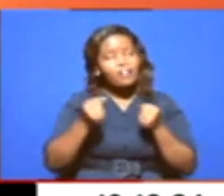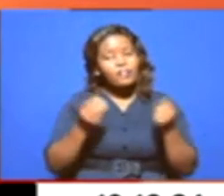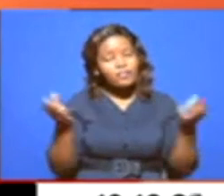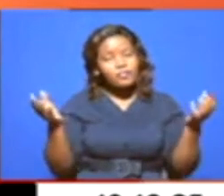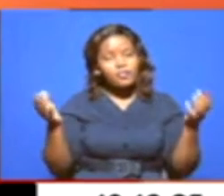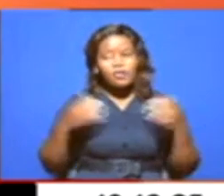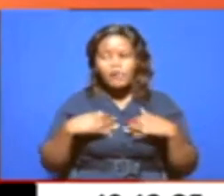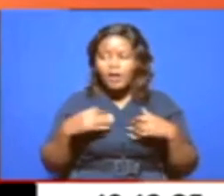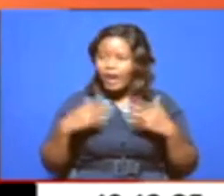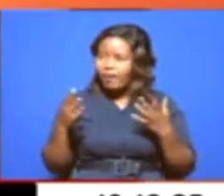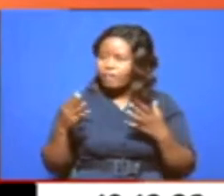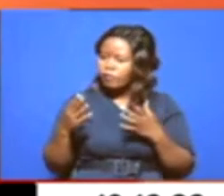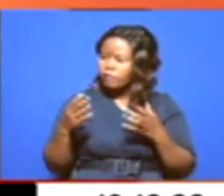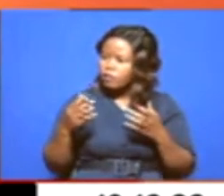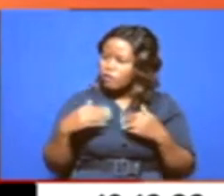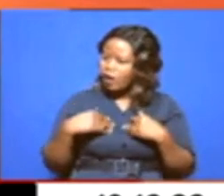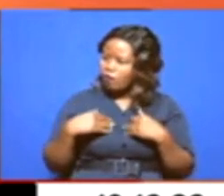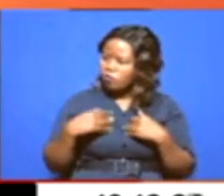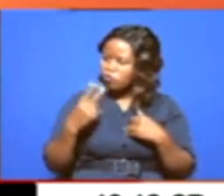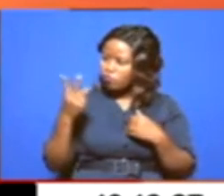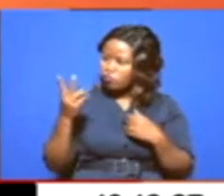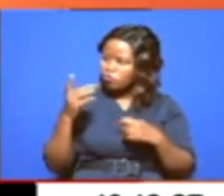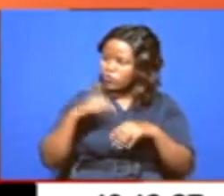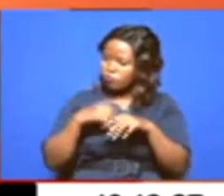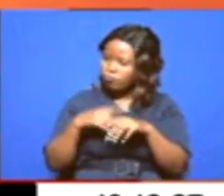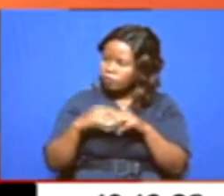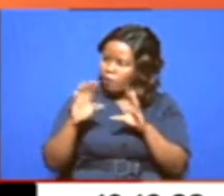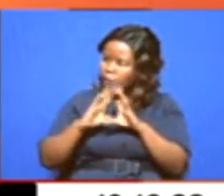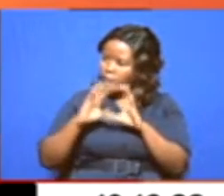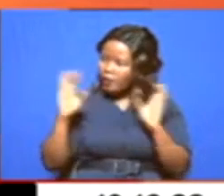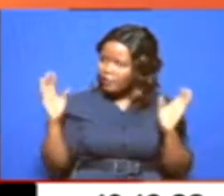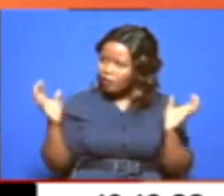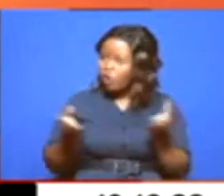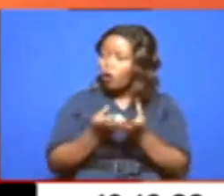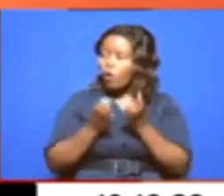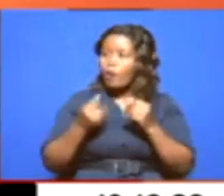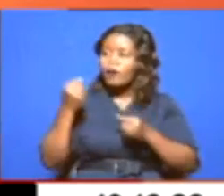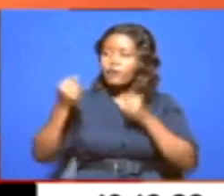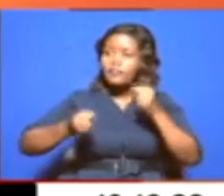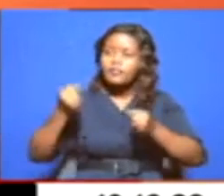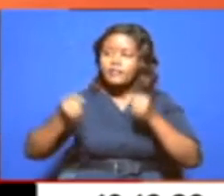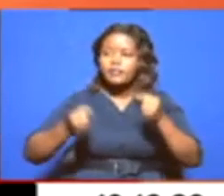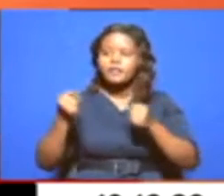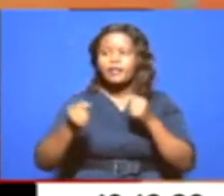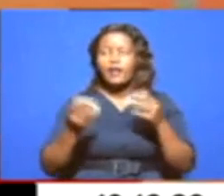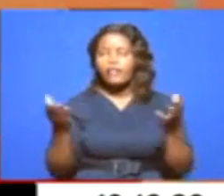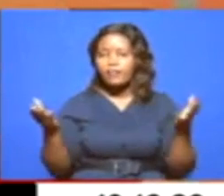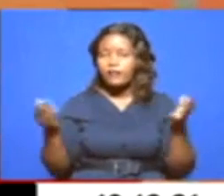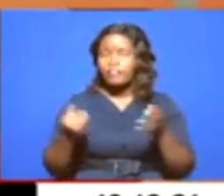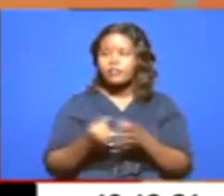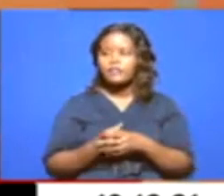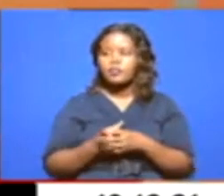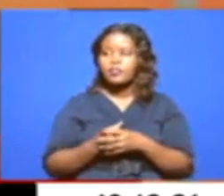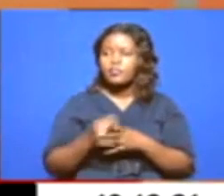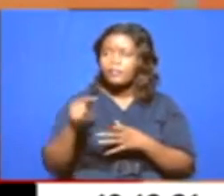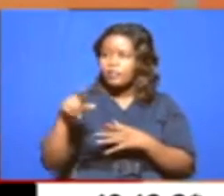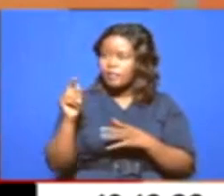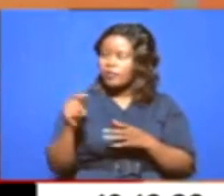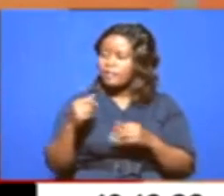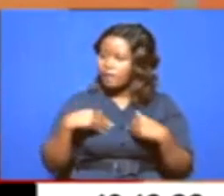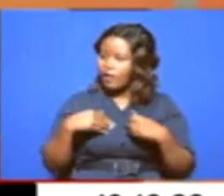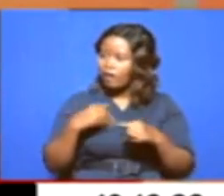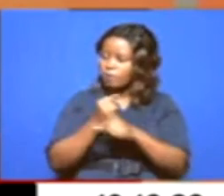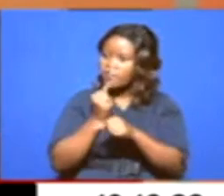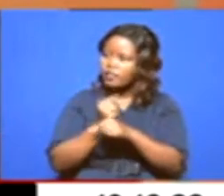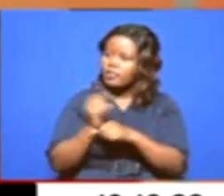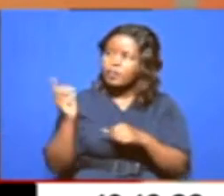tour regulations by World Athletics. Especially for the elite athletes? That one has already been done. That's why I'm telling you that I was there